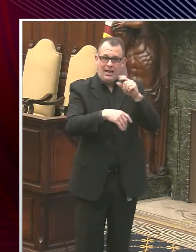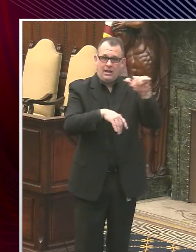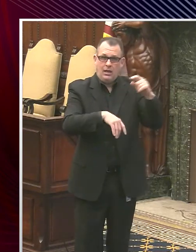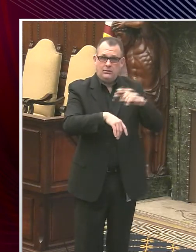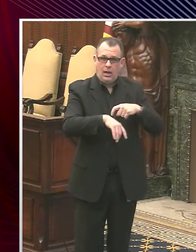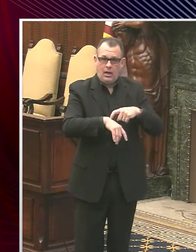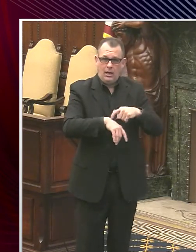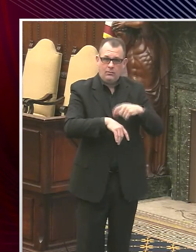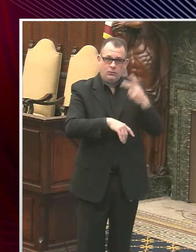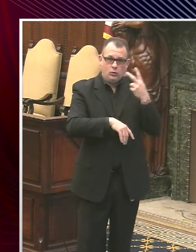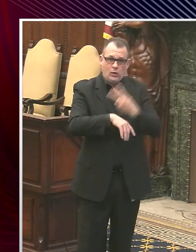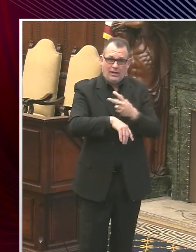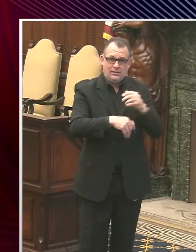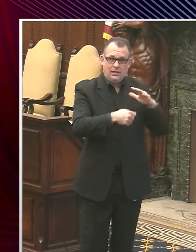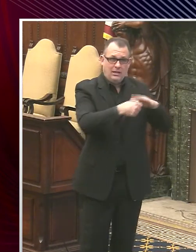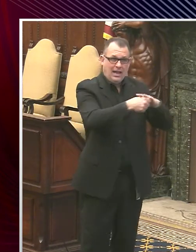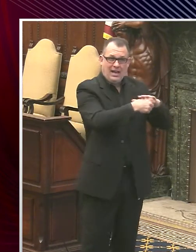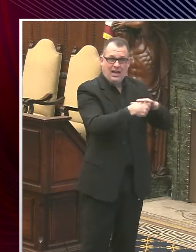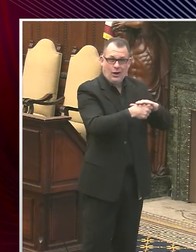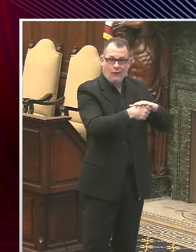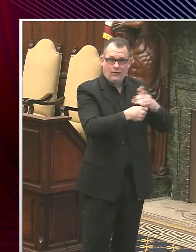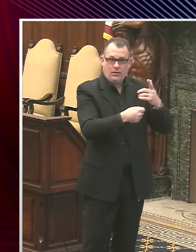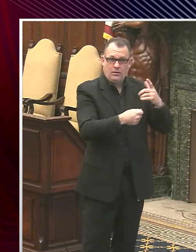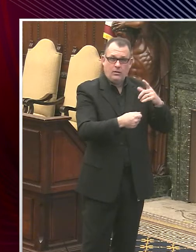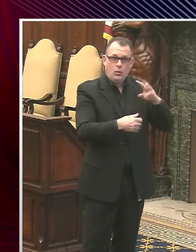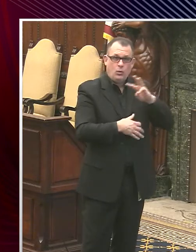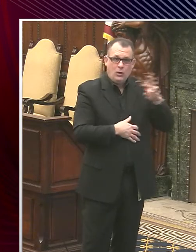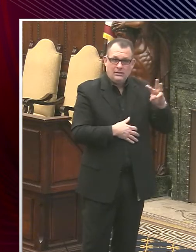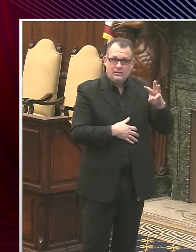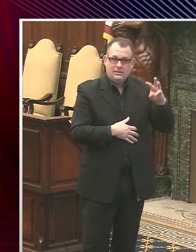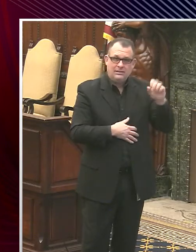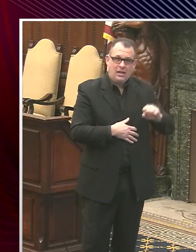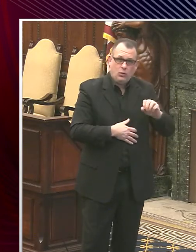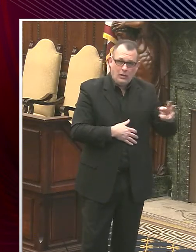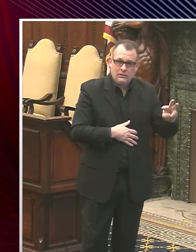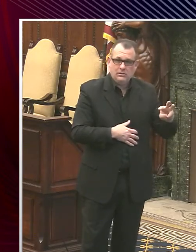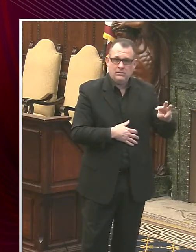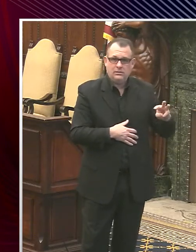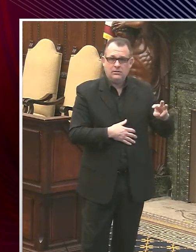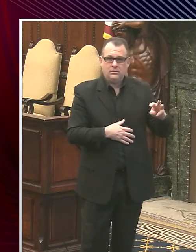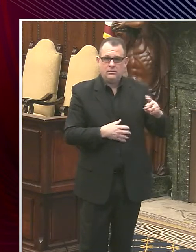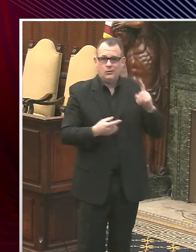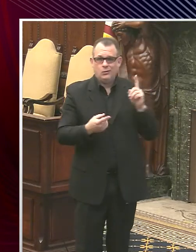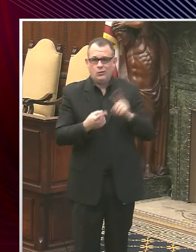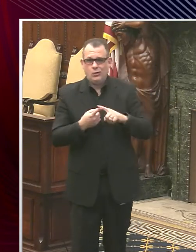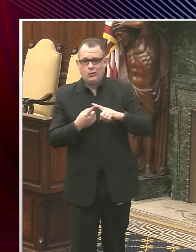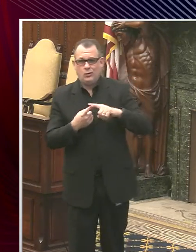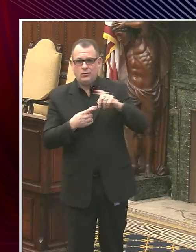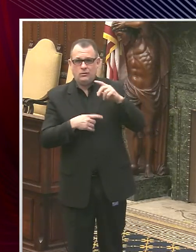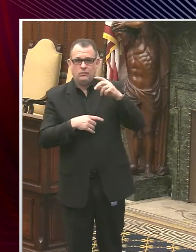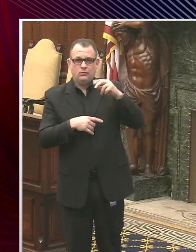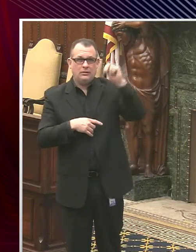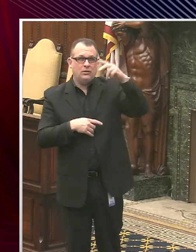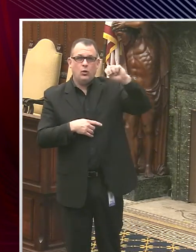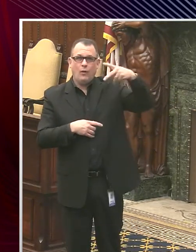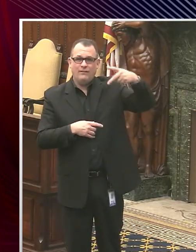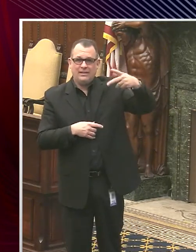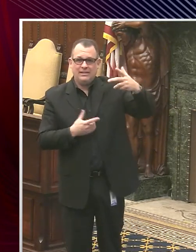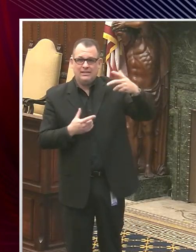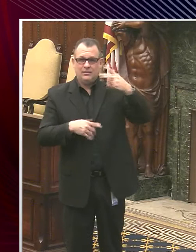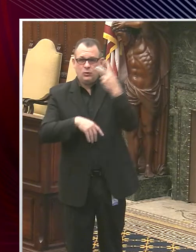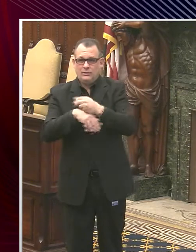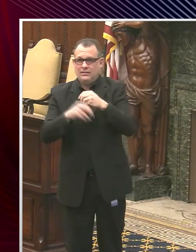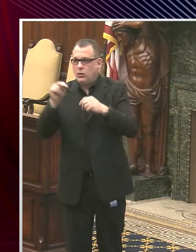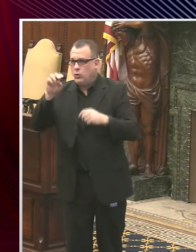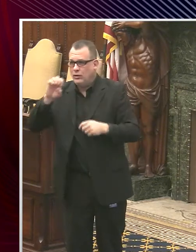to be providing assistance in transportation from West and Southwest Philadelphia, 2 days in North Philadelphia, and 2 days in areas of the Northeast